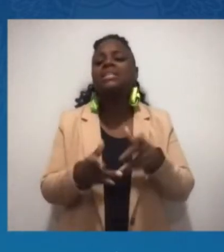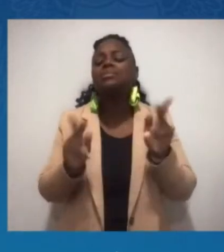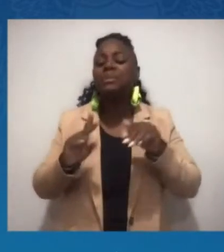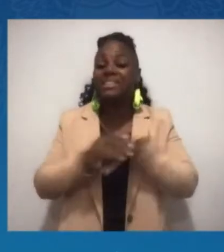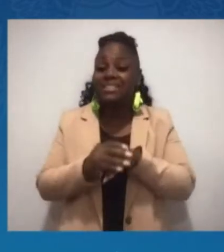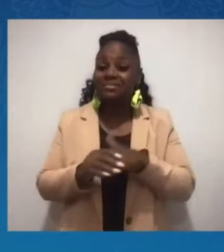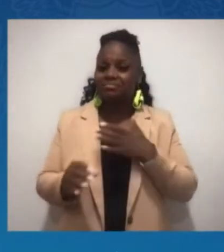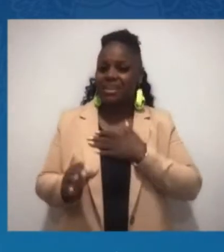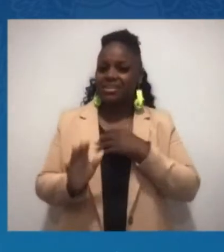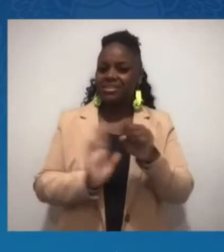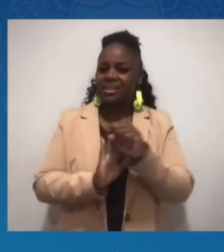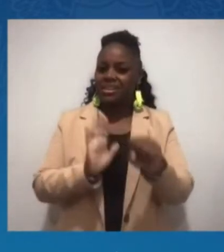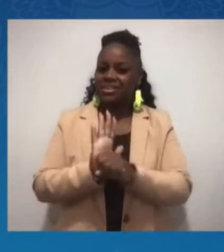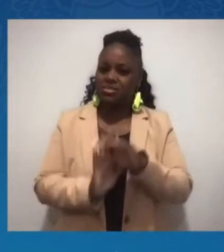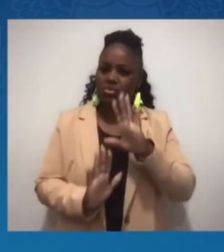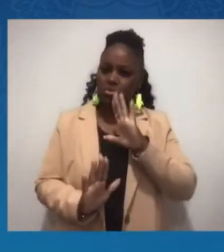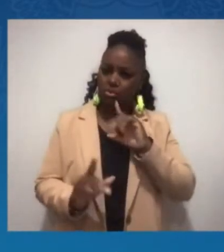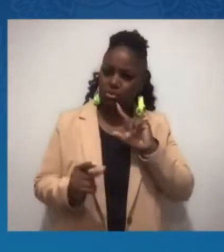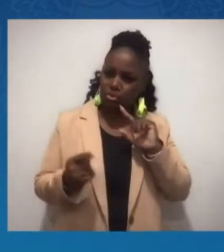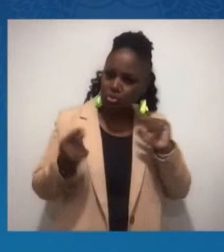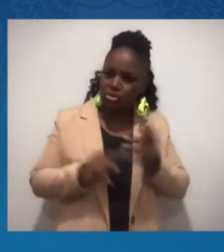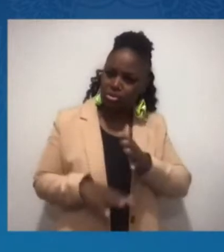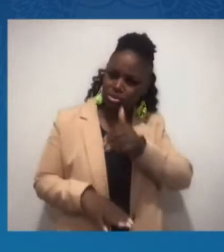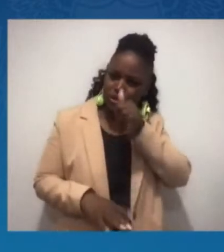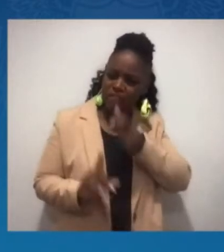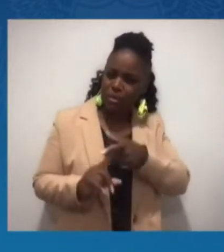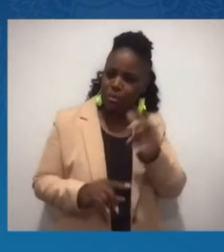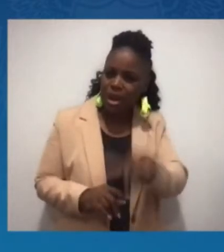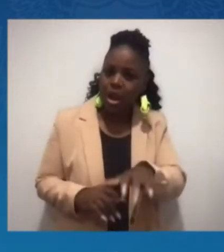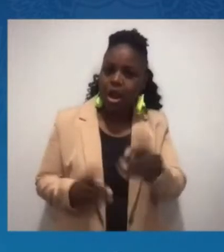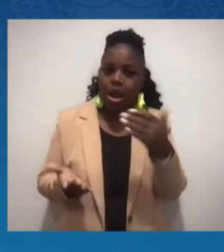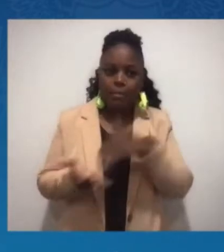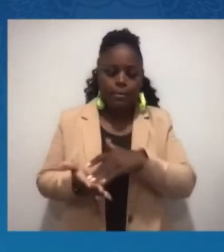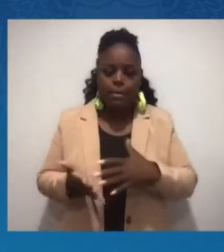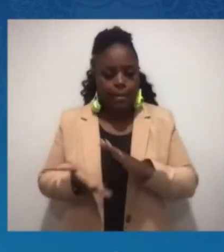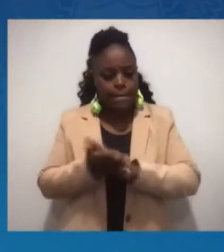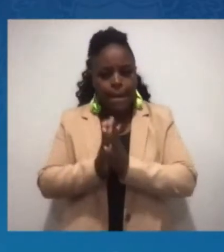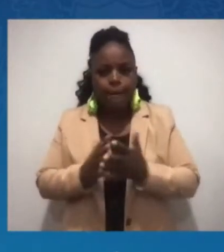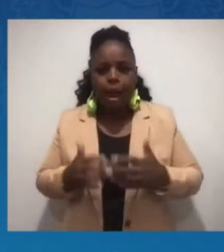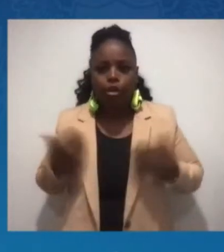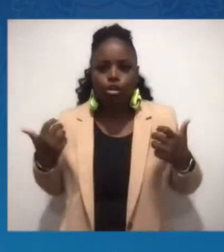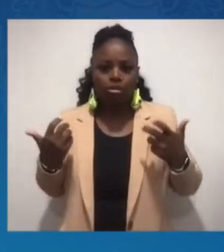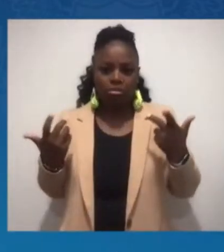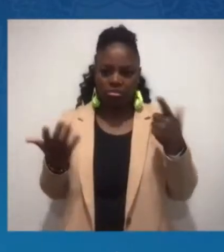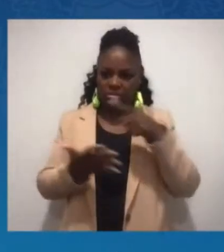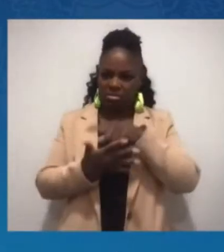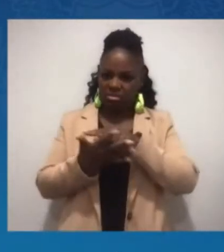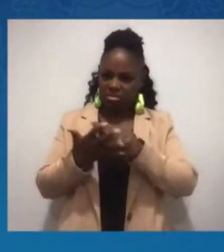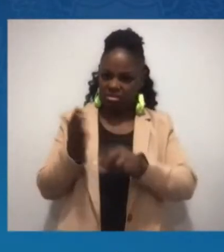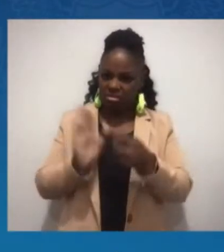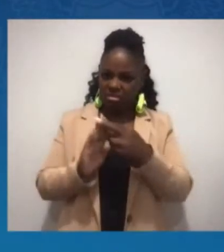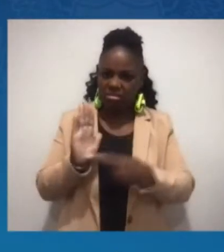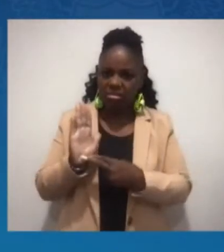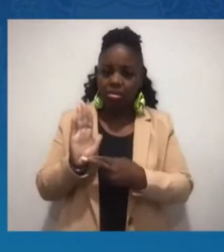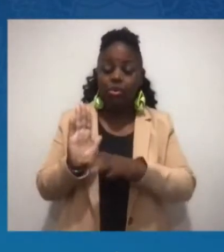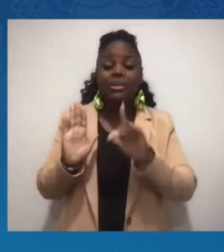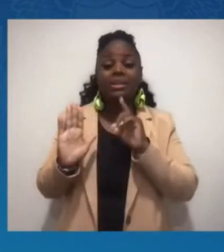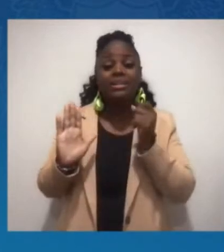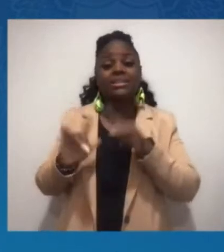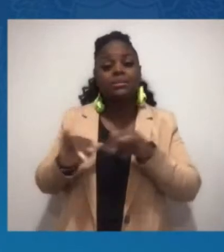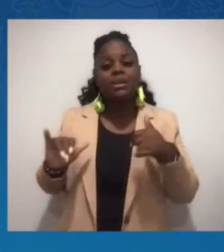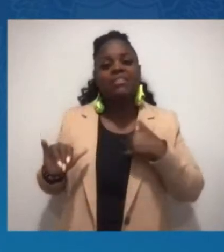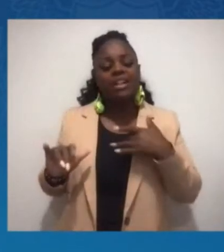me very angry at the people responsible for this. But in the midst of these attacks, I still have hope. I have hope because